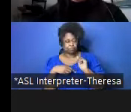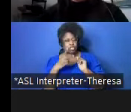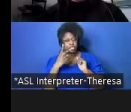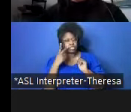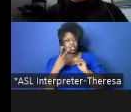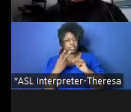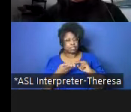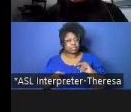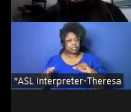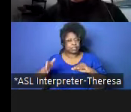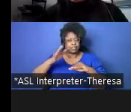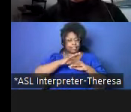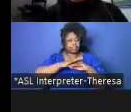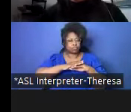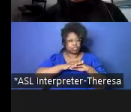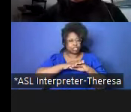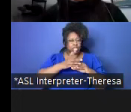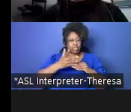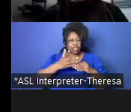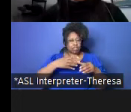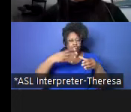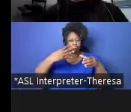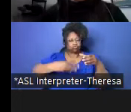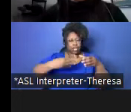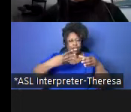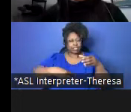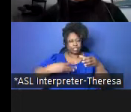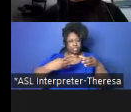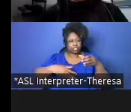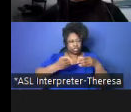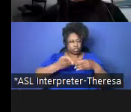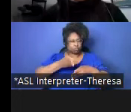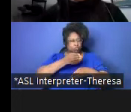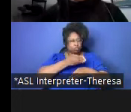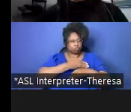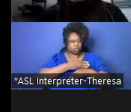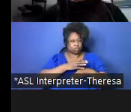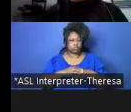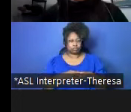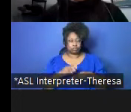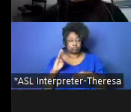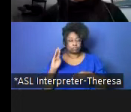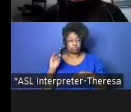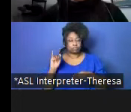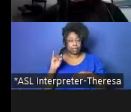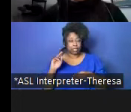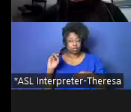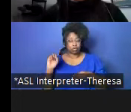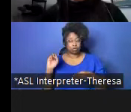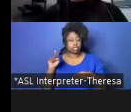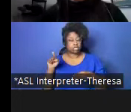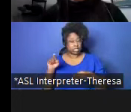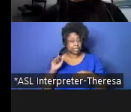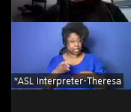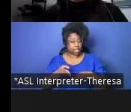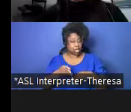the drainage improvements where Bayonne can make those improvements largely on their